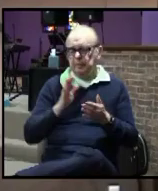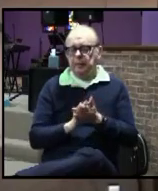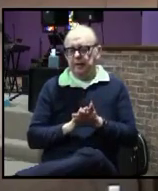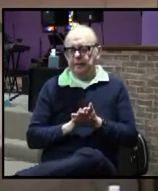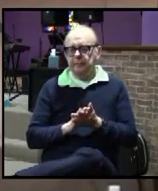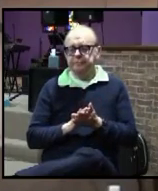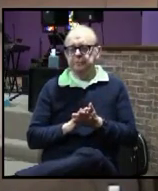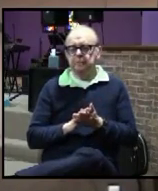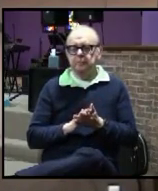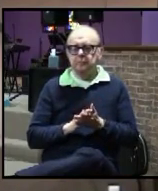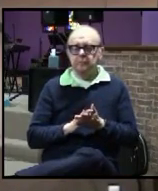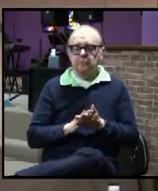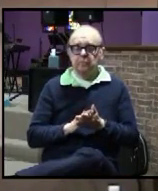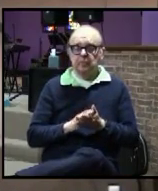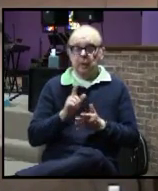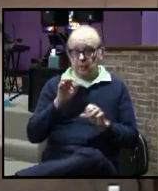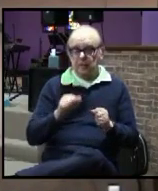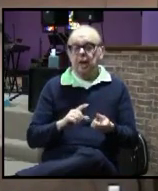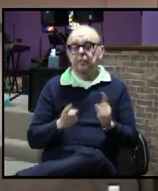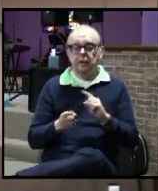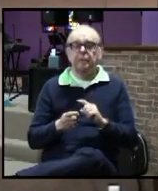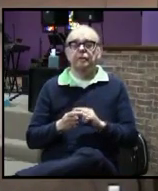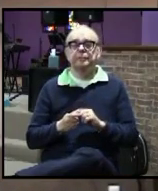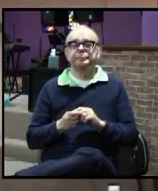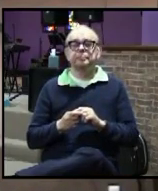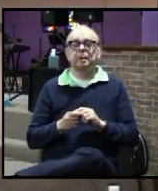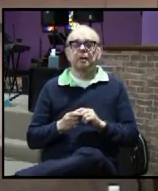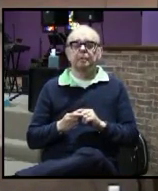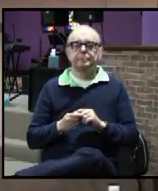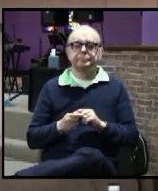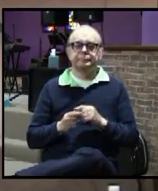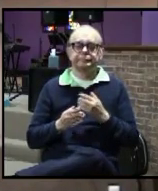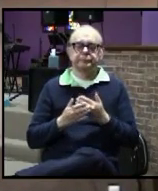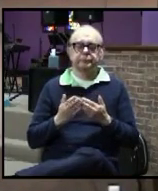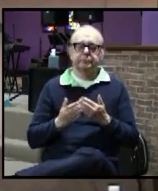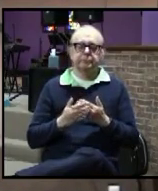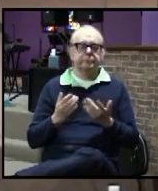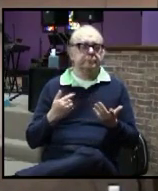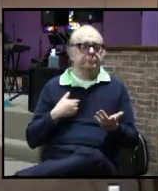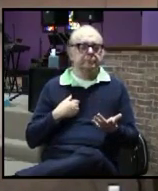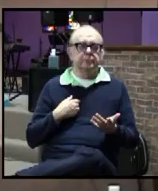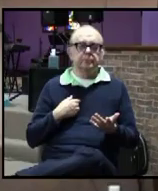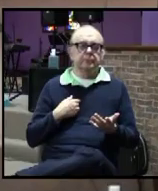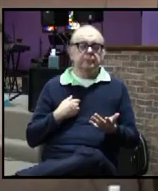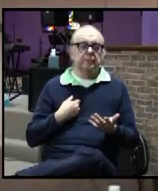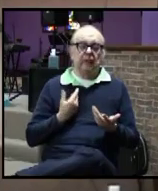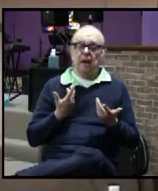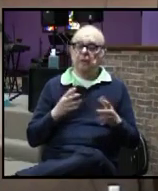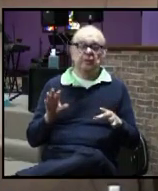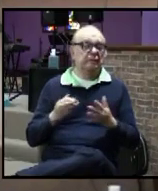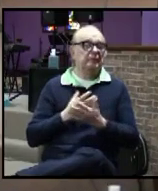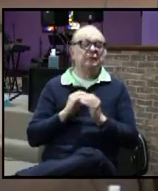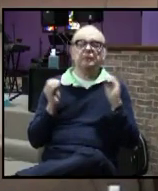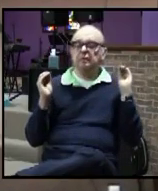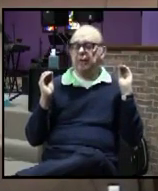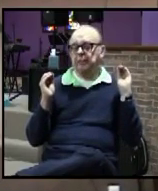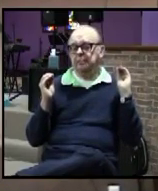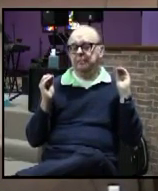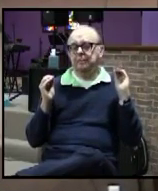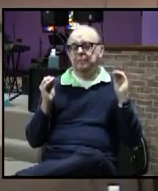repent and believe, you can be changed. But it's simple as saying, I just don't want to do